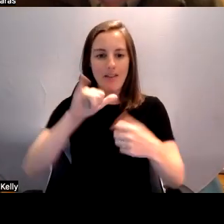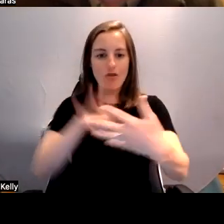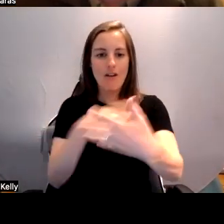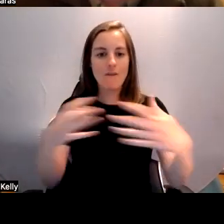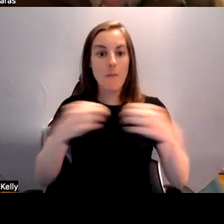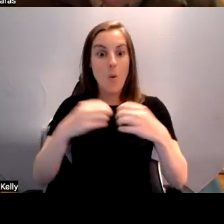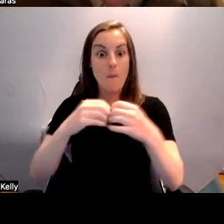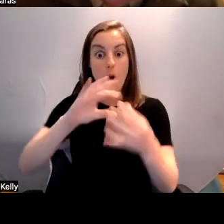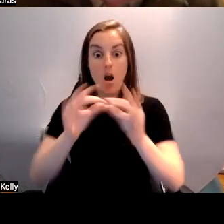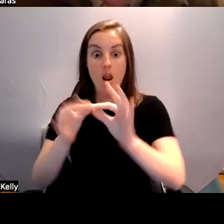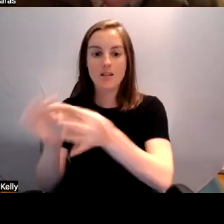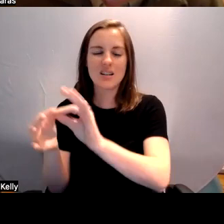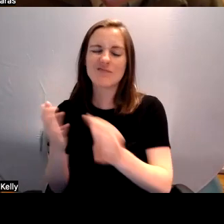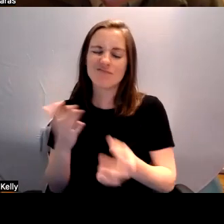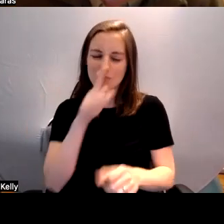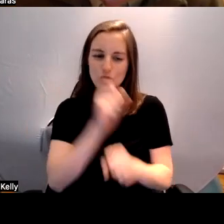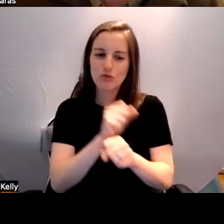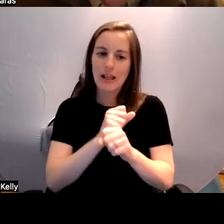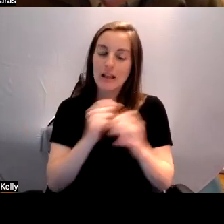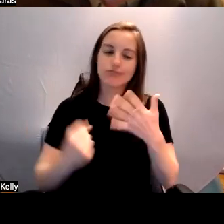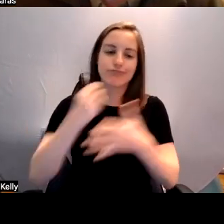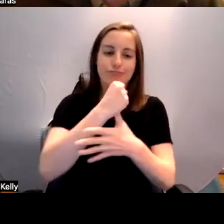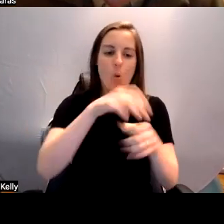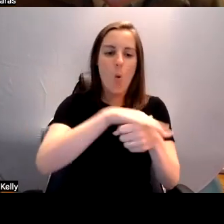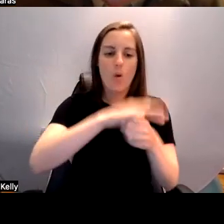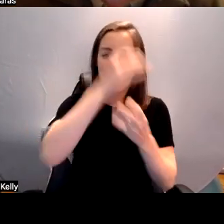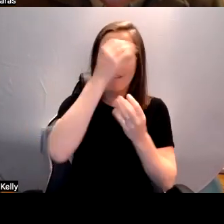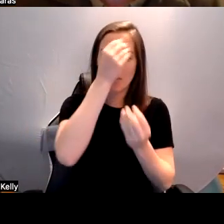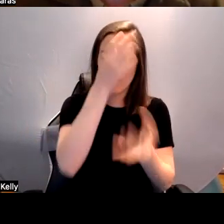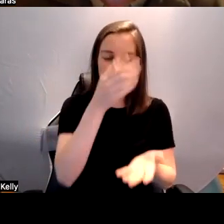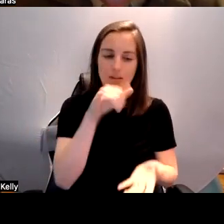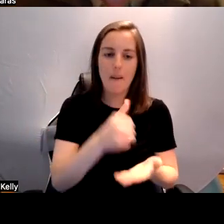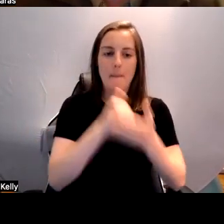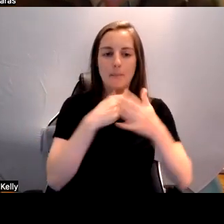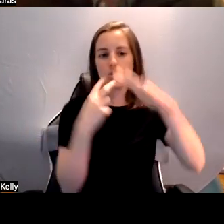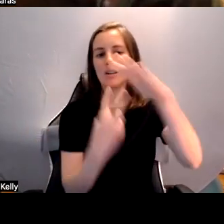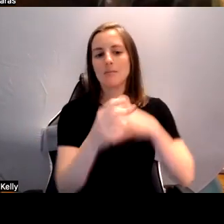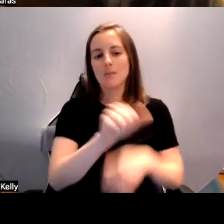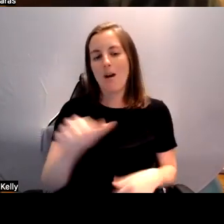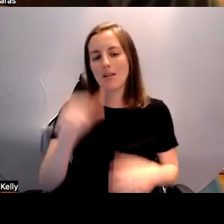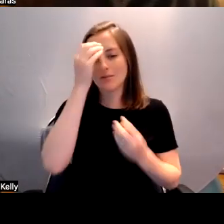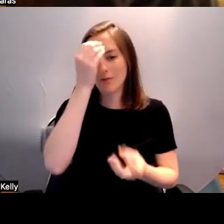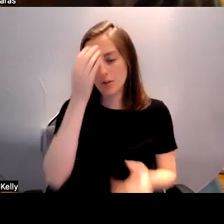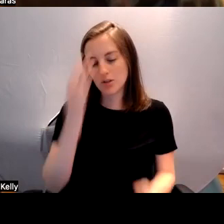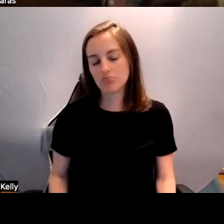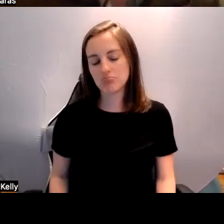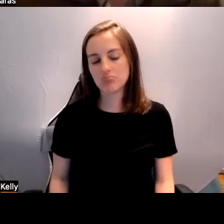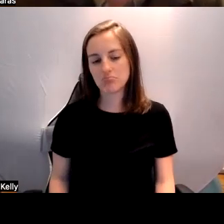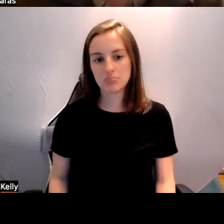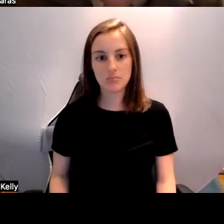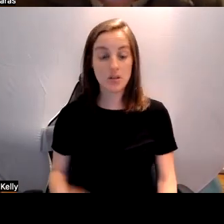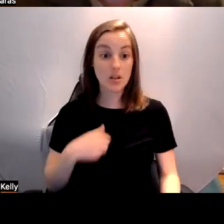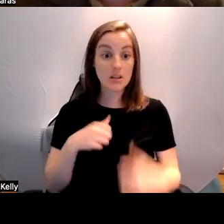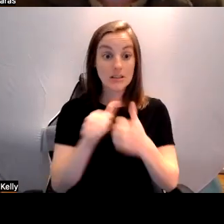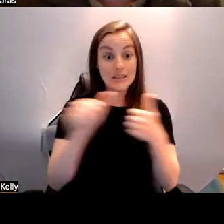it is mostly the local information that is important to predict amino acid identity. So these distances, so these